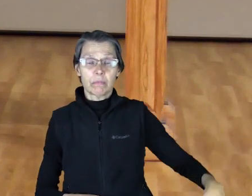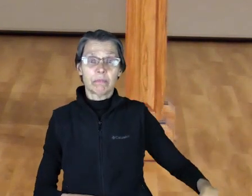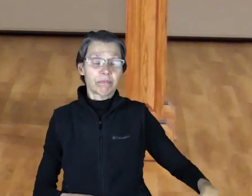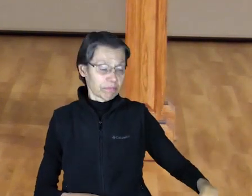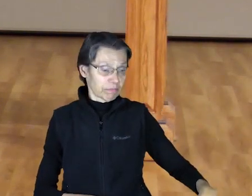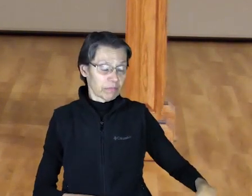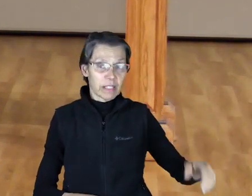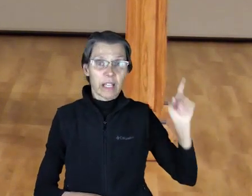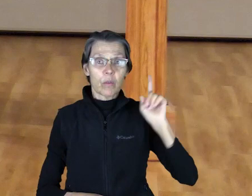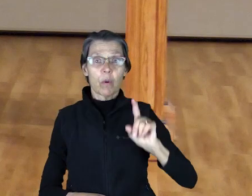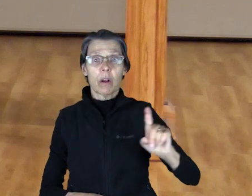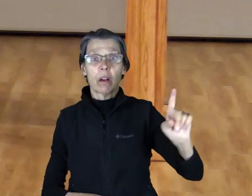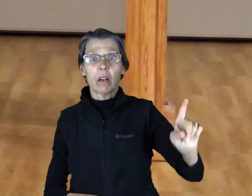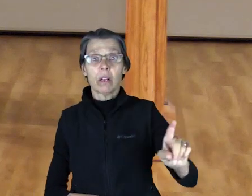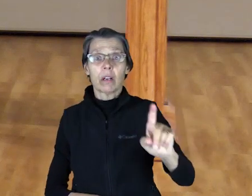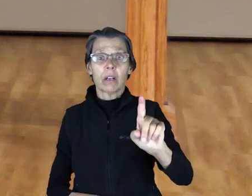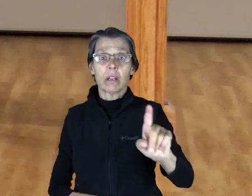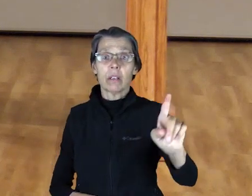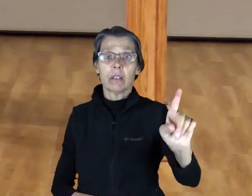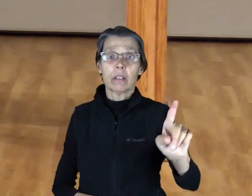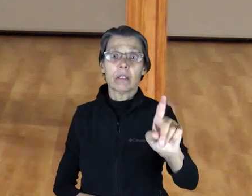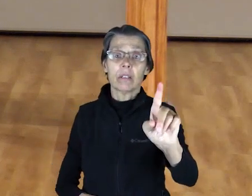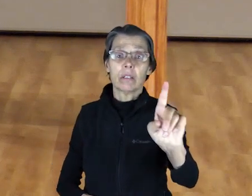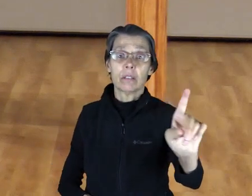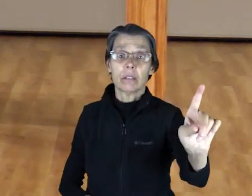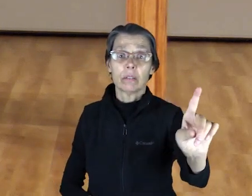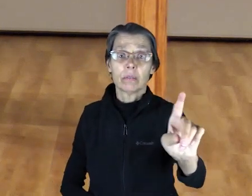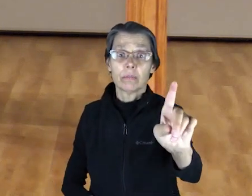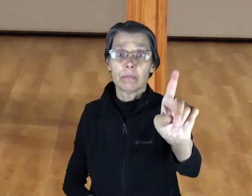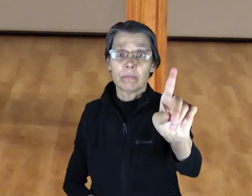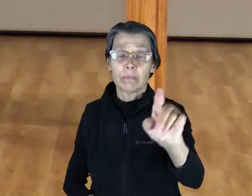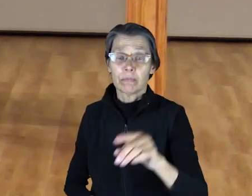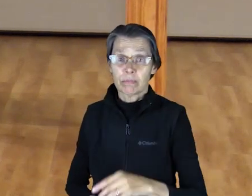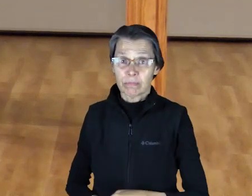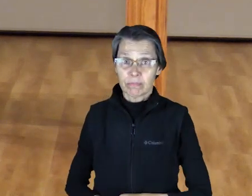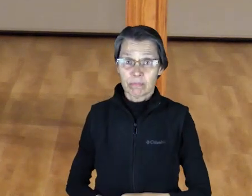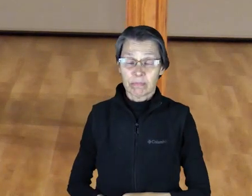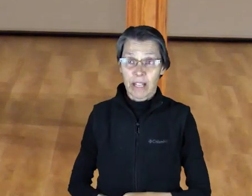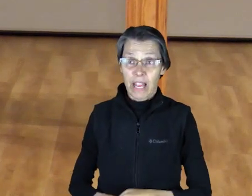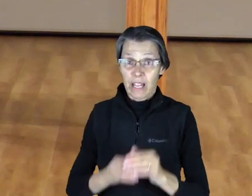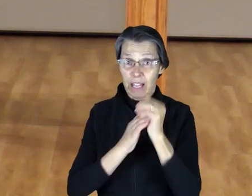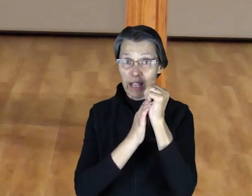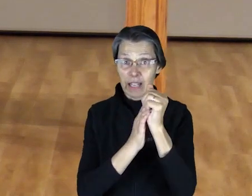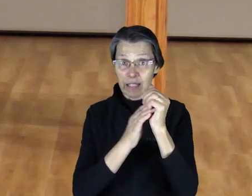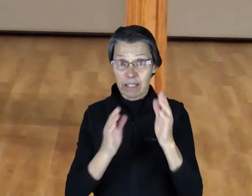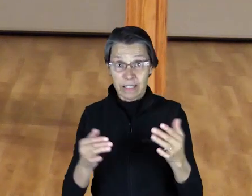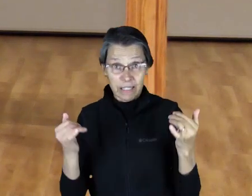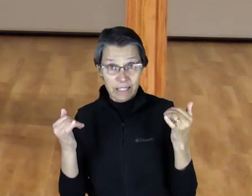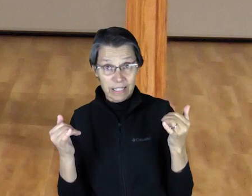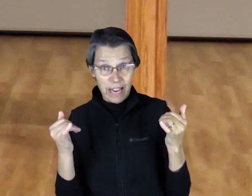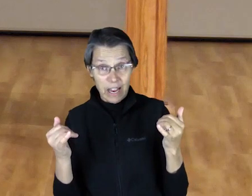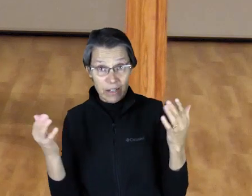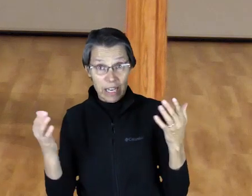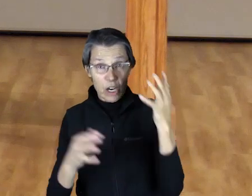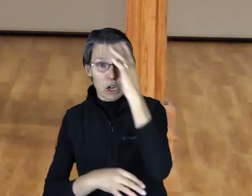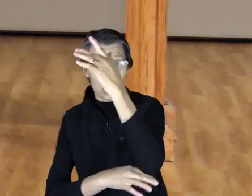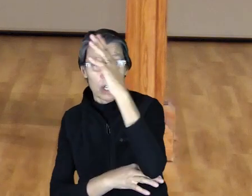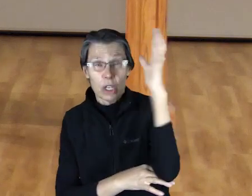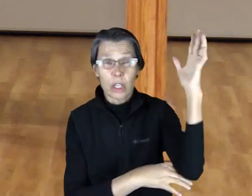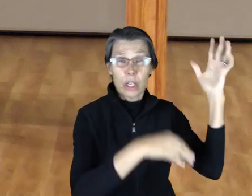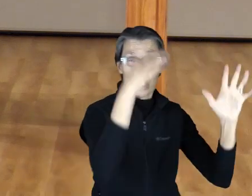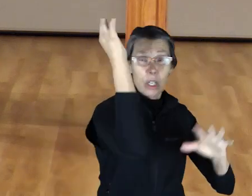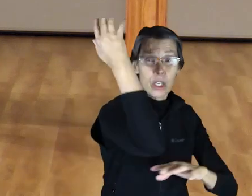And as we were walking away from that suitcase, she goes, now what I want you to know is that in a jungle, nothing survives the way it's